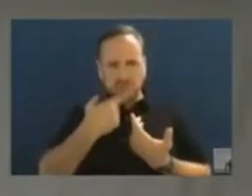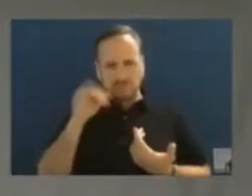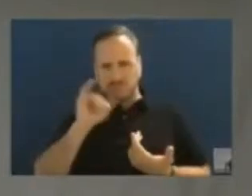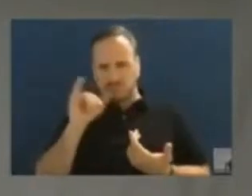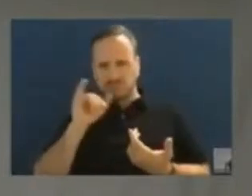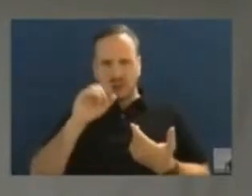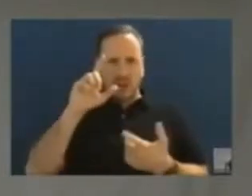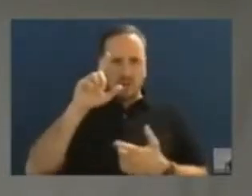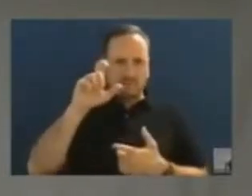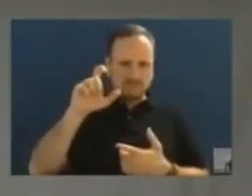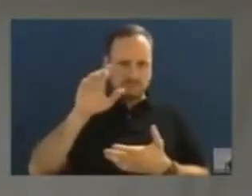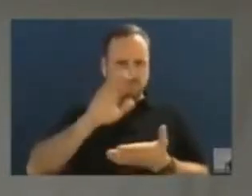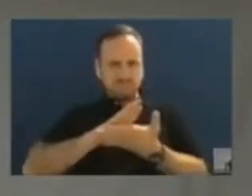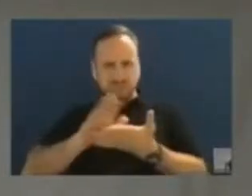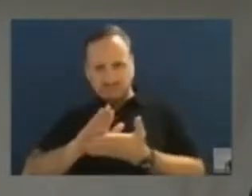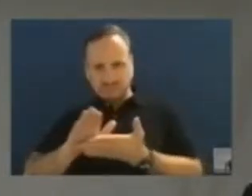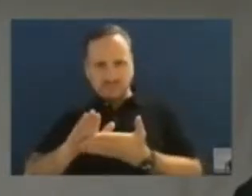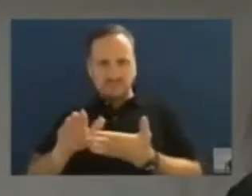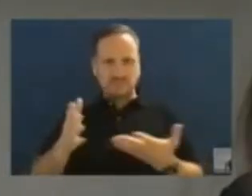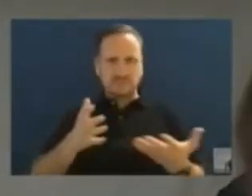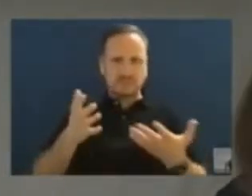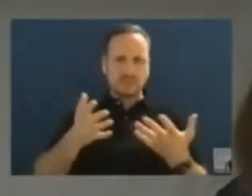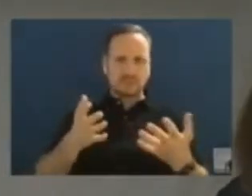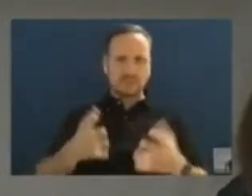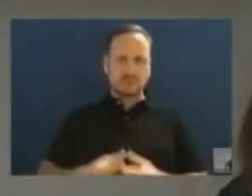Oh, I got into academics here, okay.